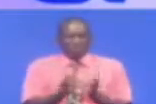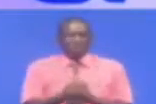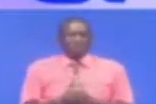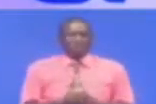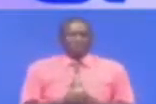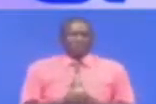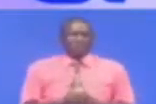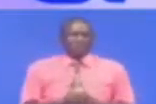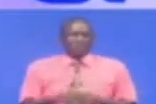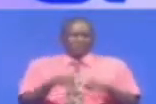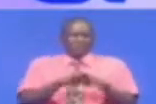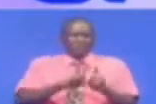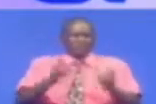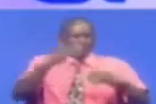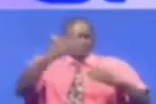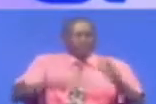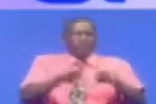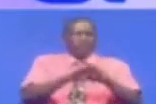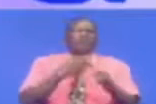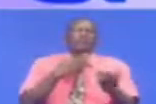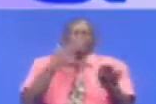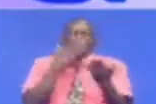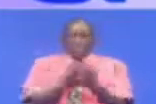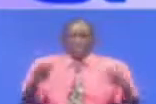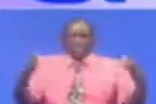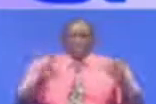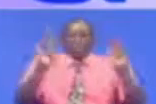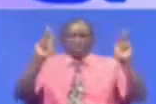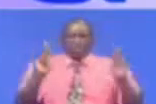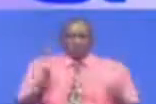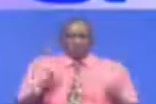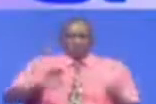I will not end without also thanking the team in Kisumu, the county team,